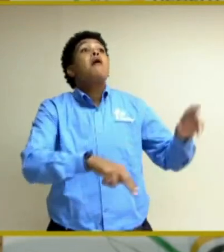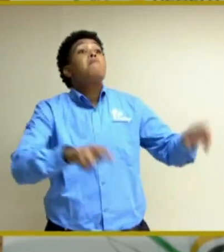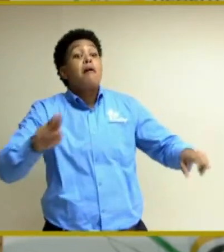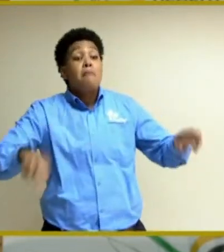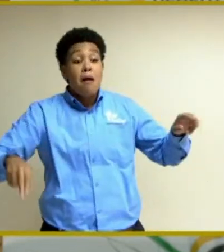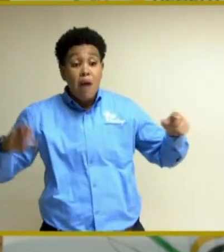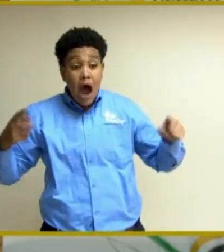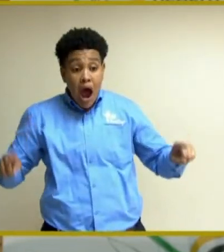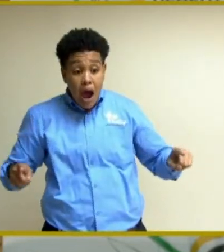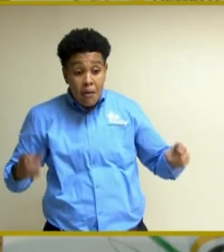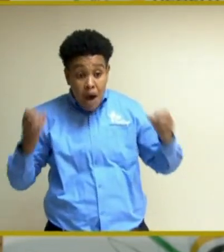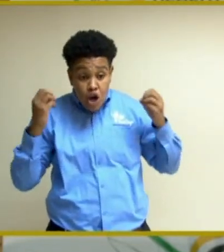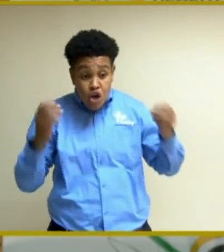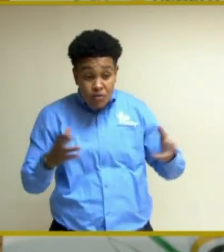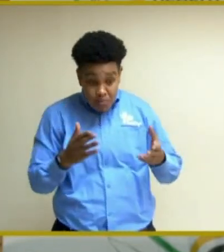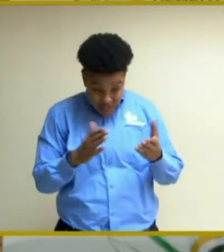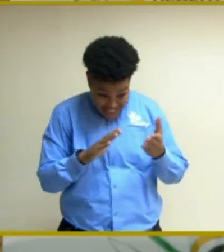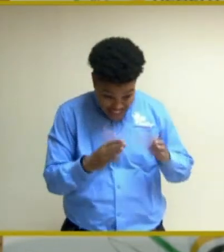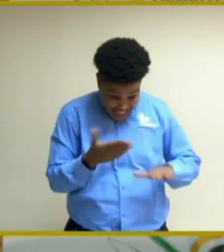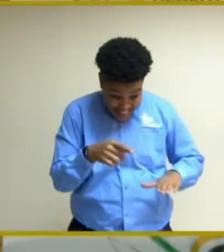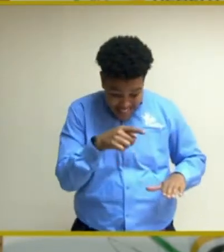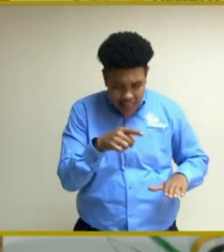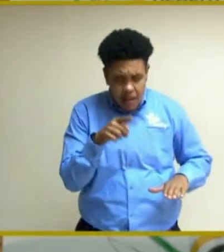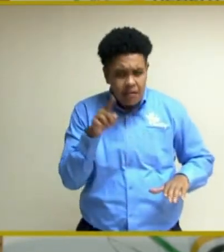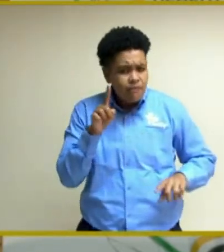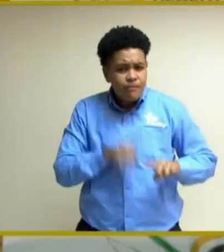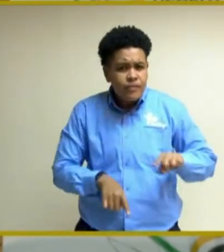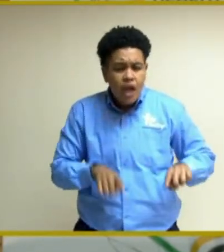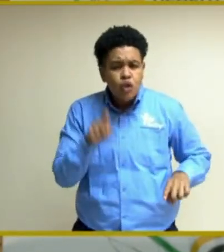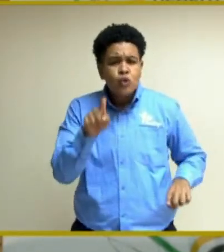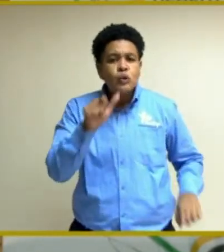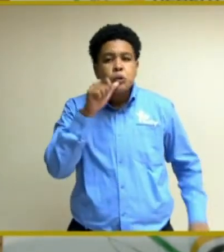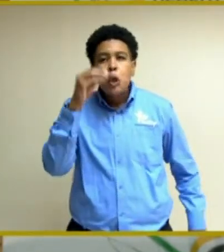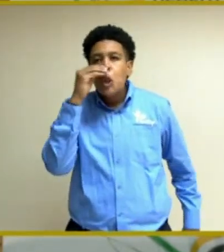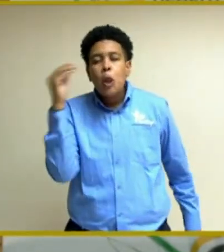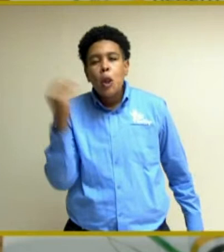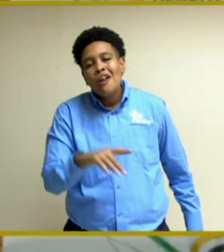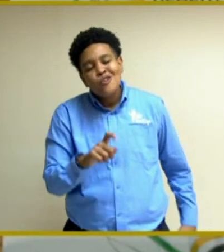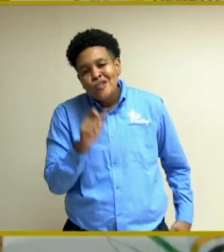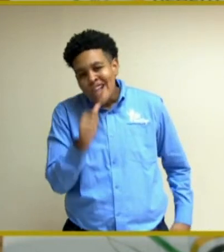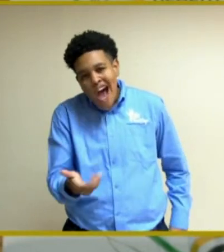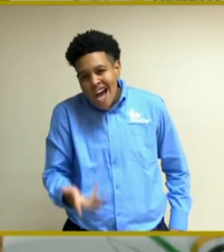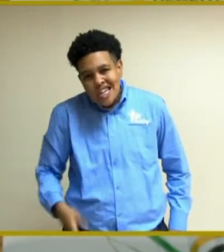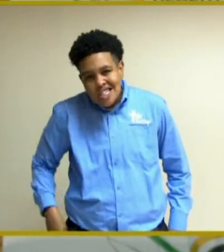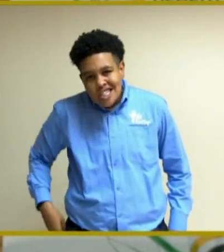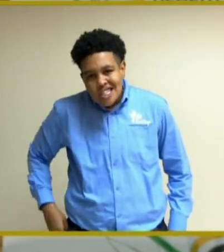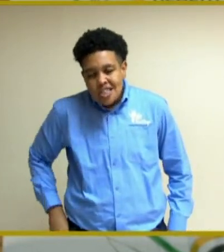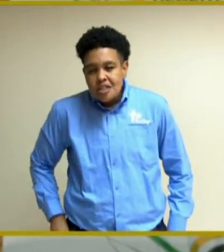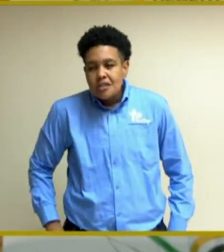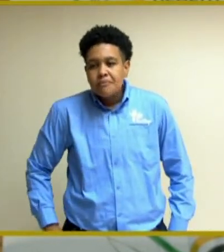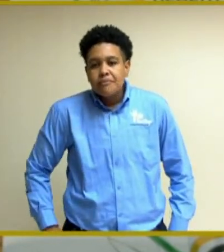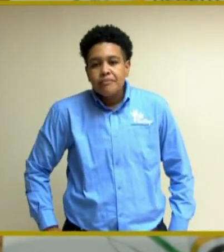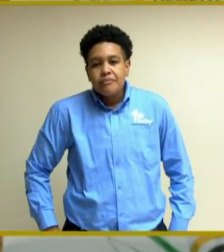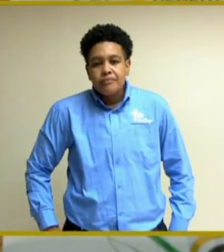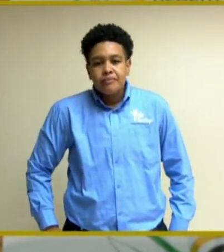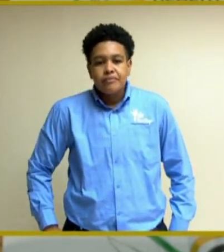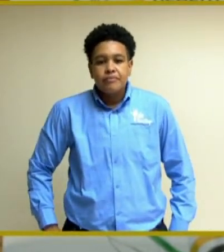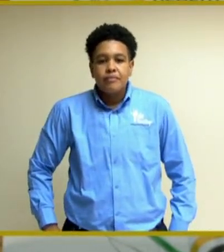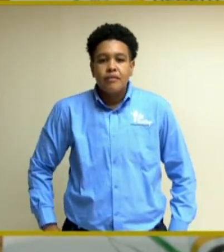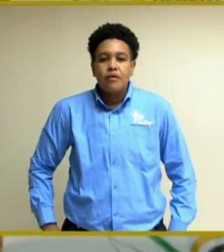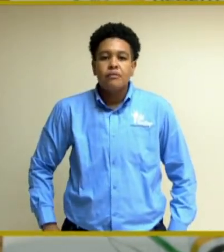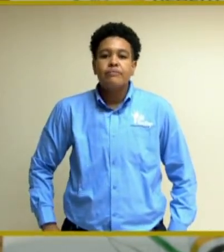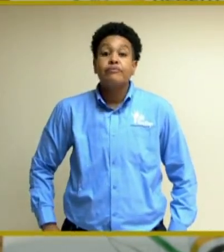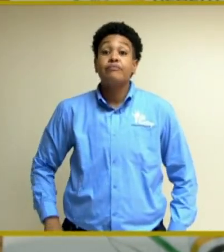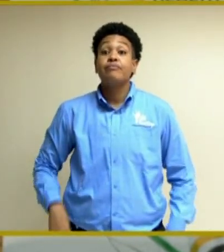and number of deaths cannot and should not be ignored. And what we therefore need to do is to observe